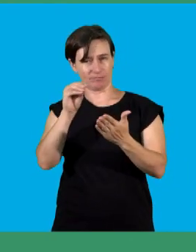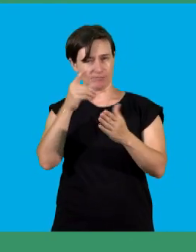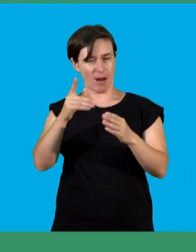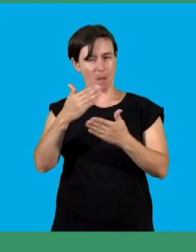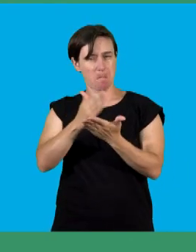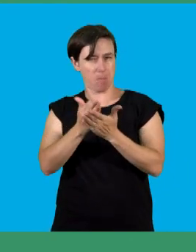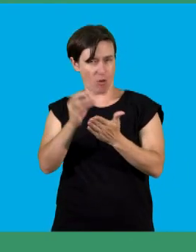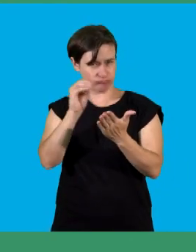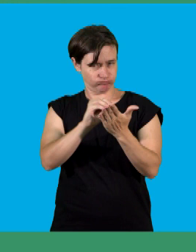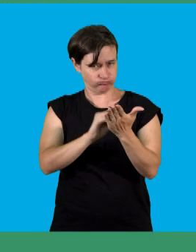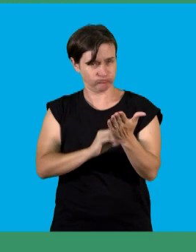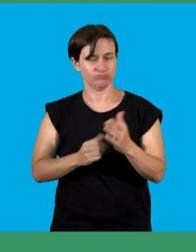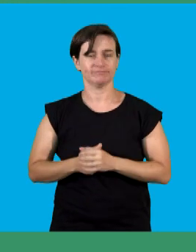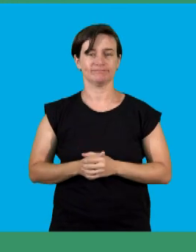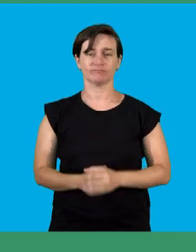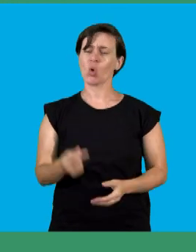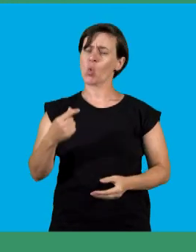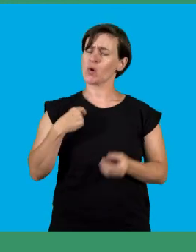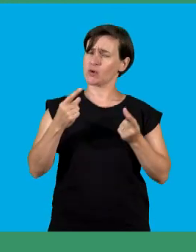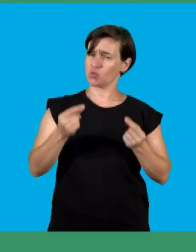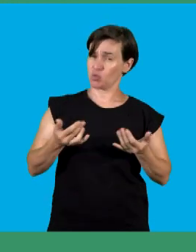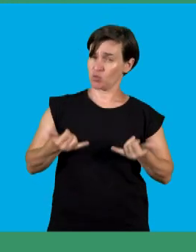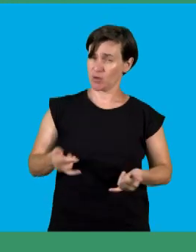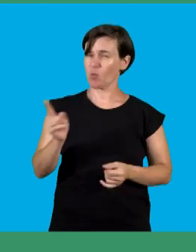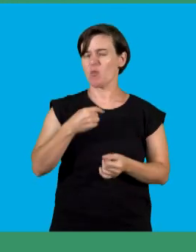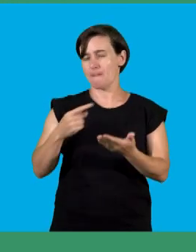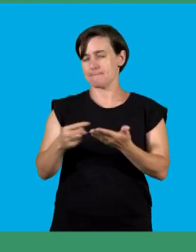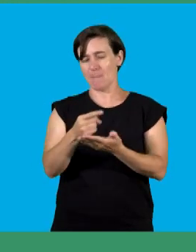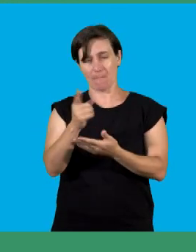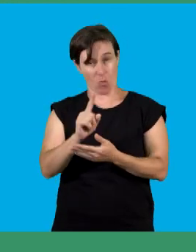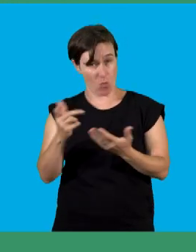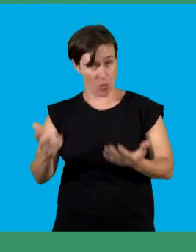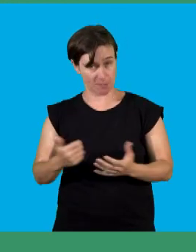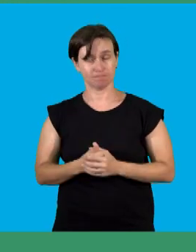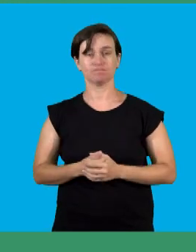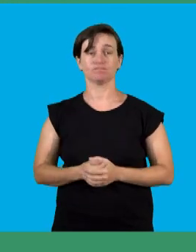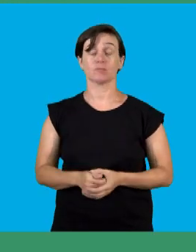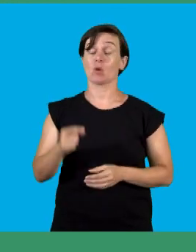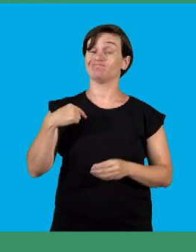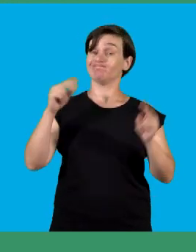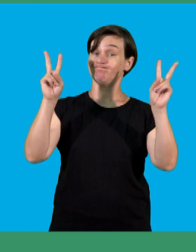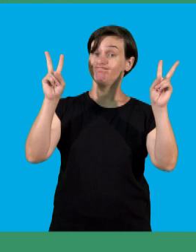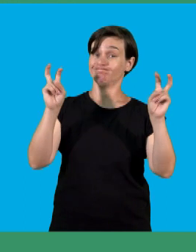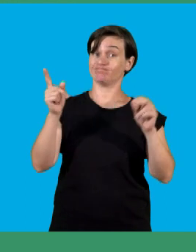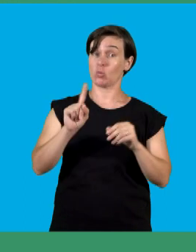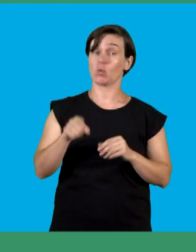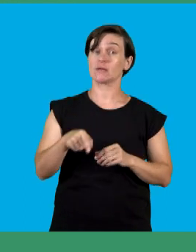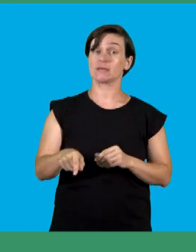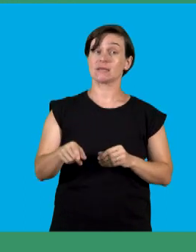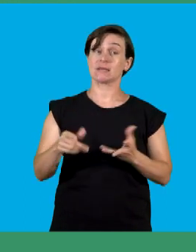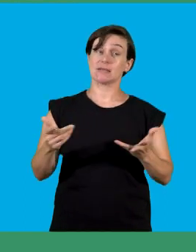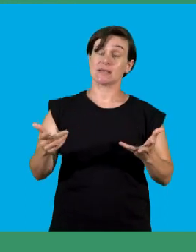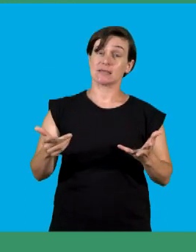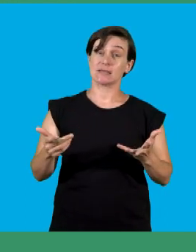so this is our journey for today, or our map. So we are looking at the importance, or